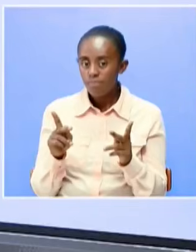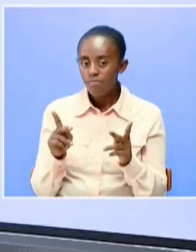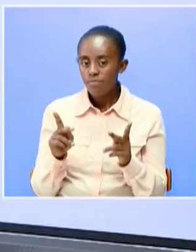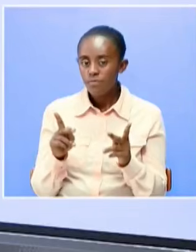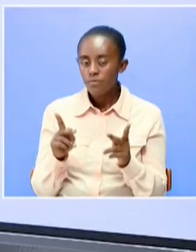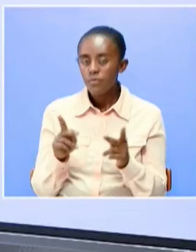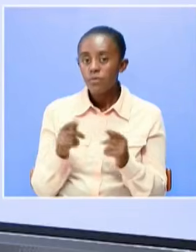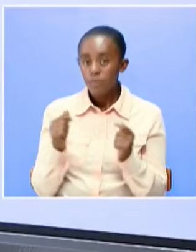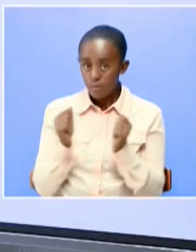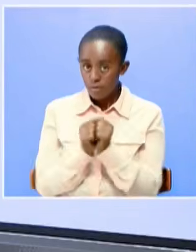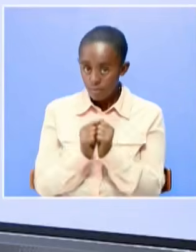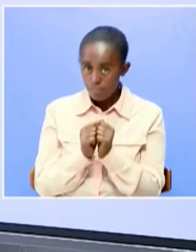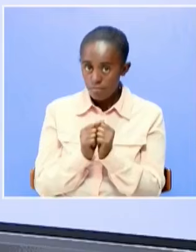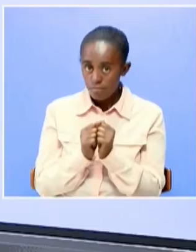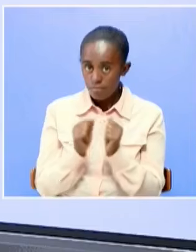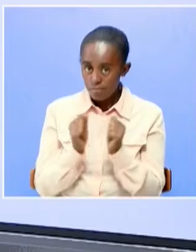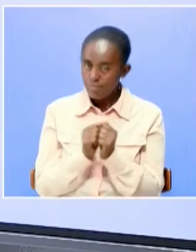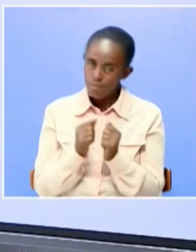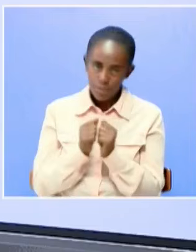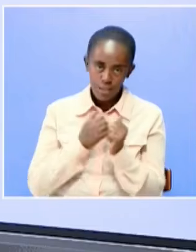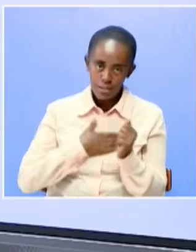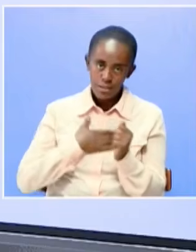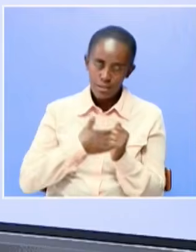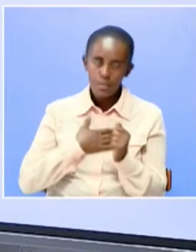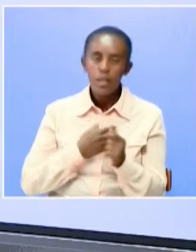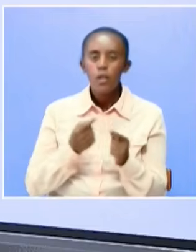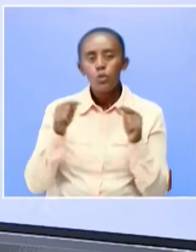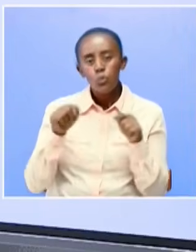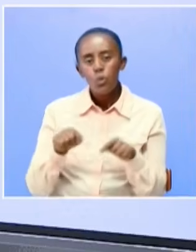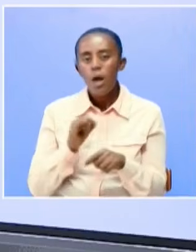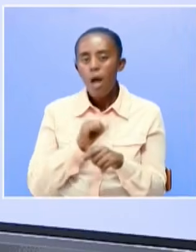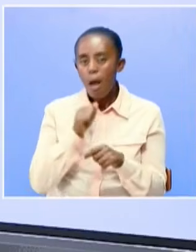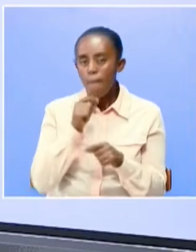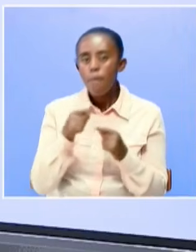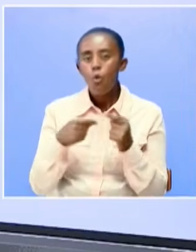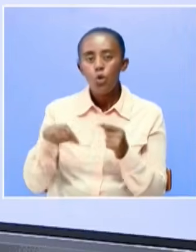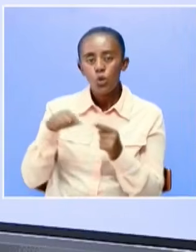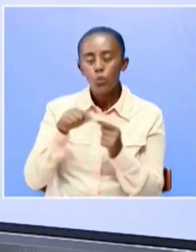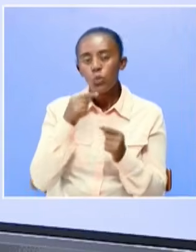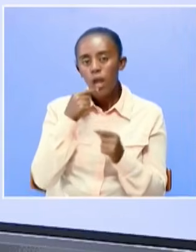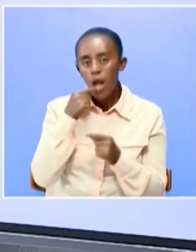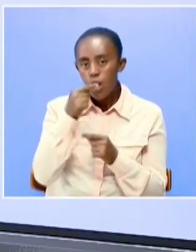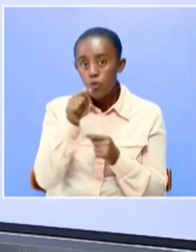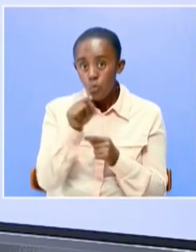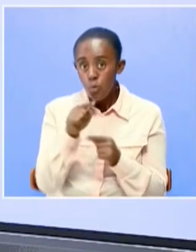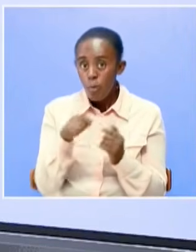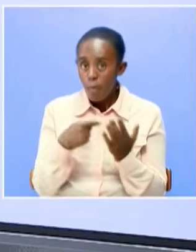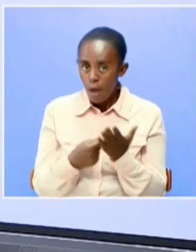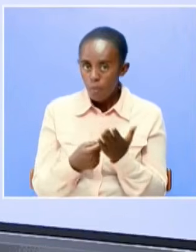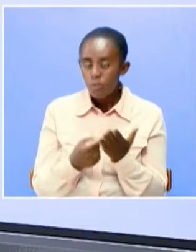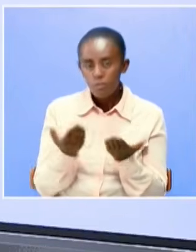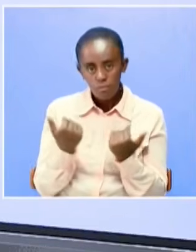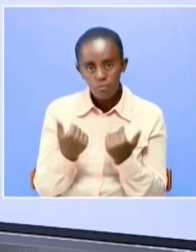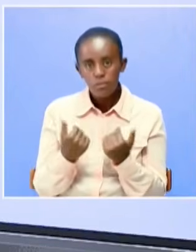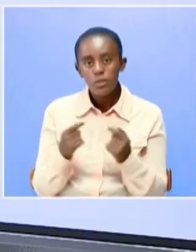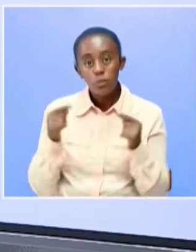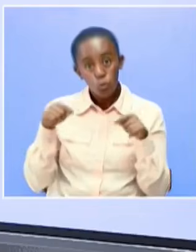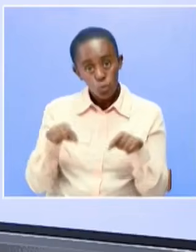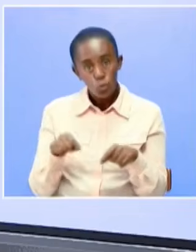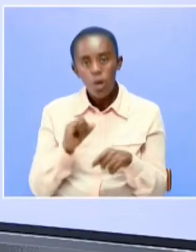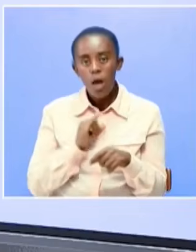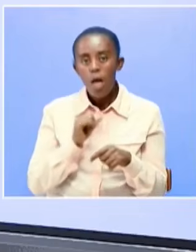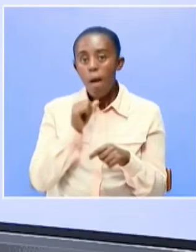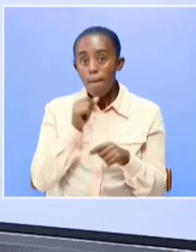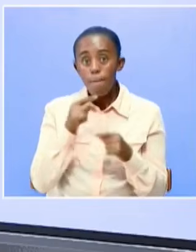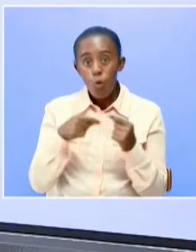can you say with me? Yes, please. Today I'm going to tell you about. Say it again. Today I'm going to